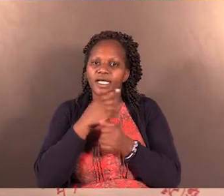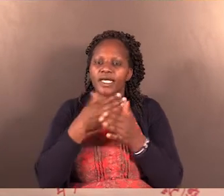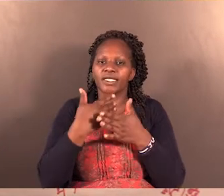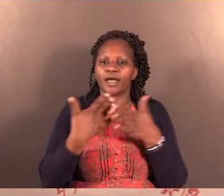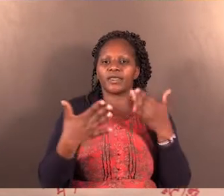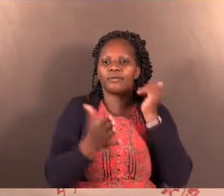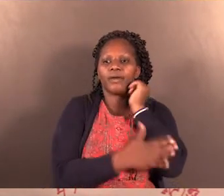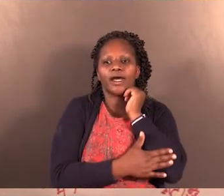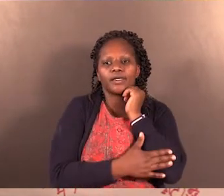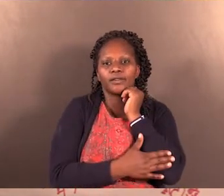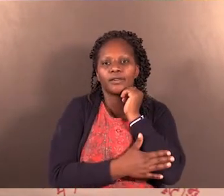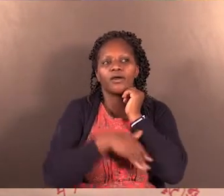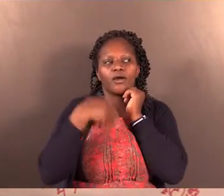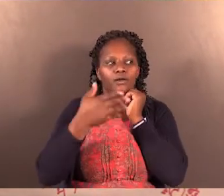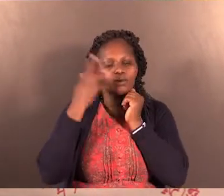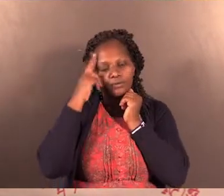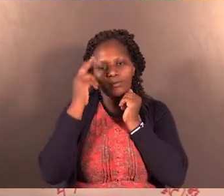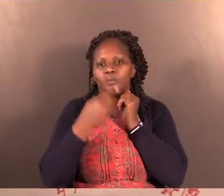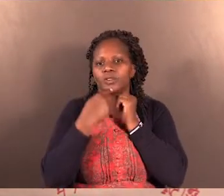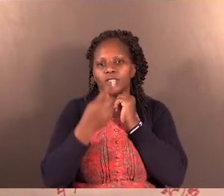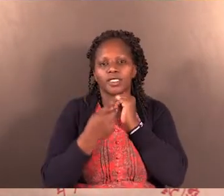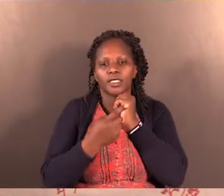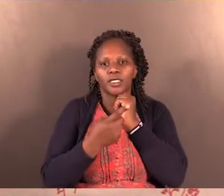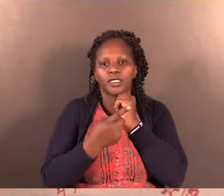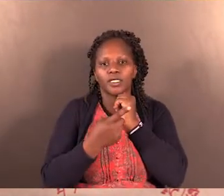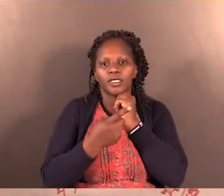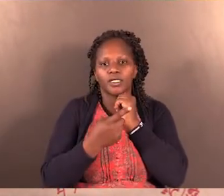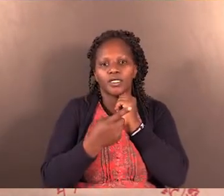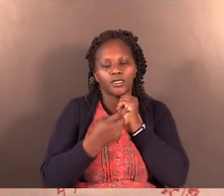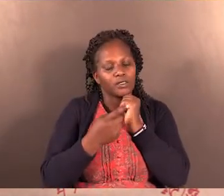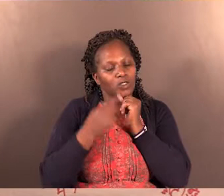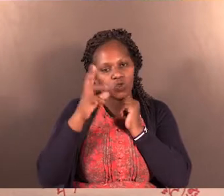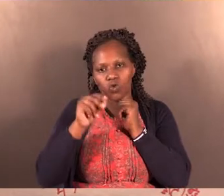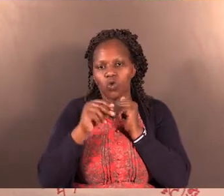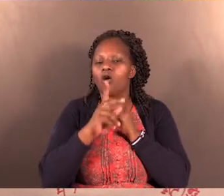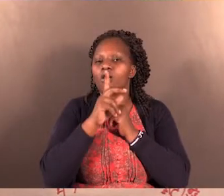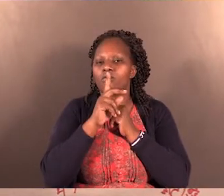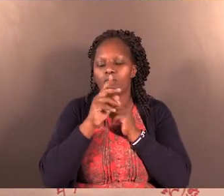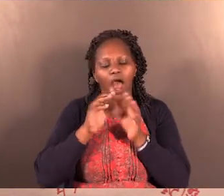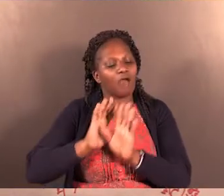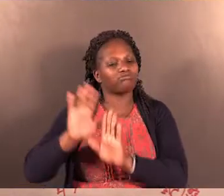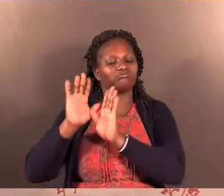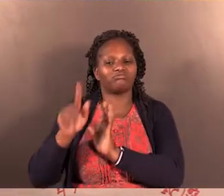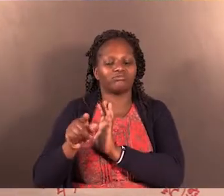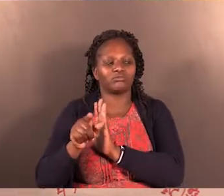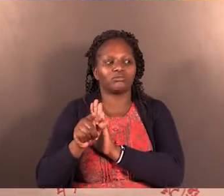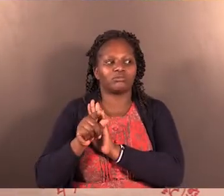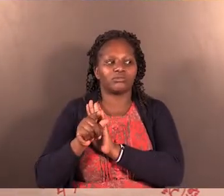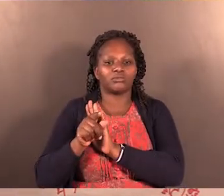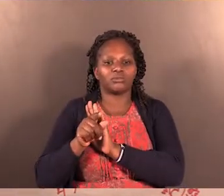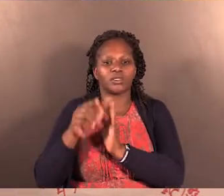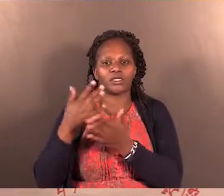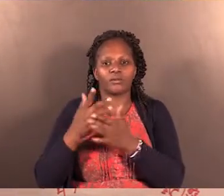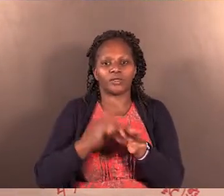saying things that are not right, always remember to don't contribute or keep yourself off.